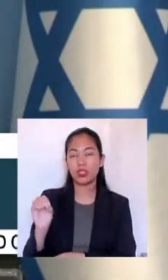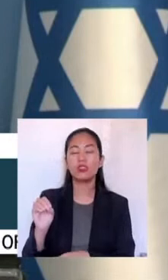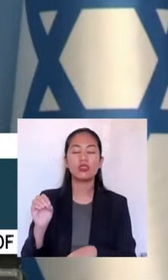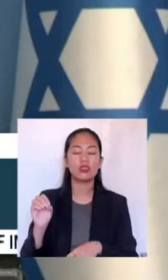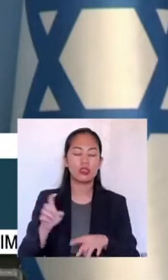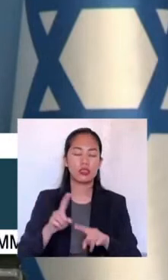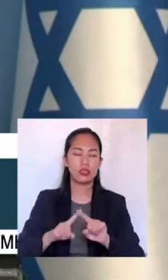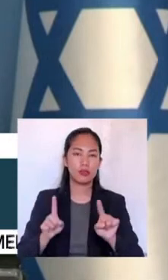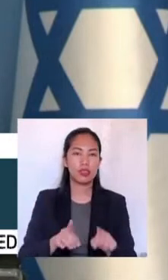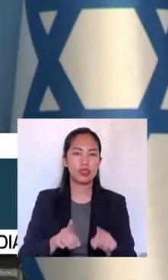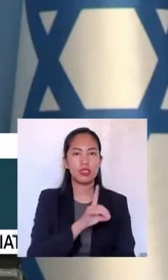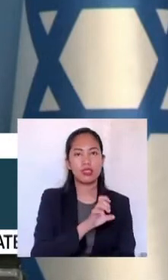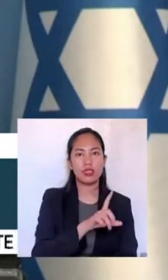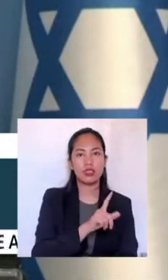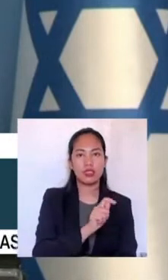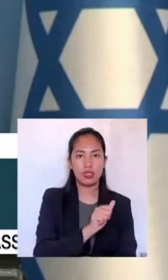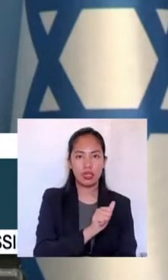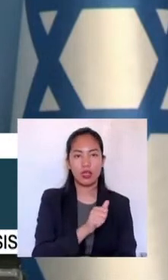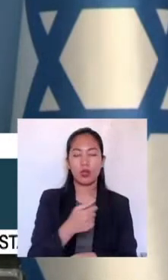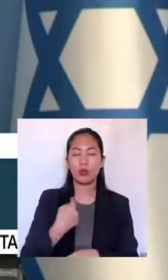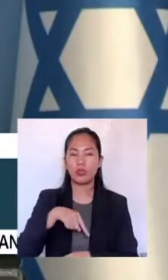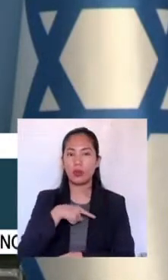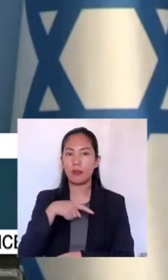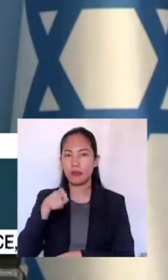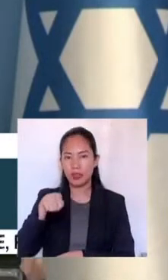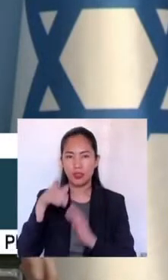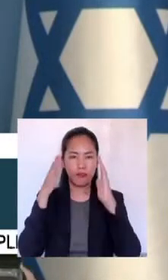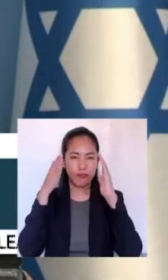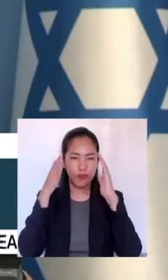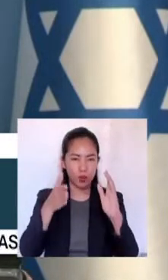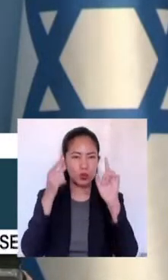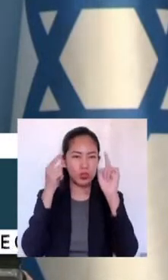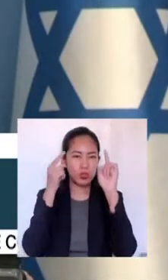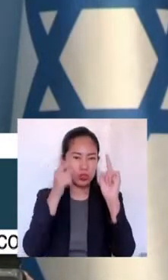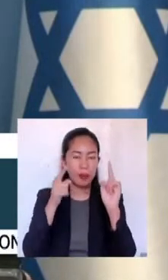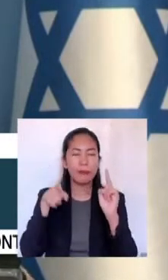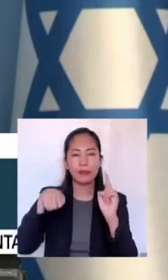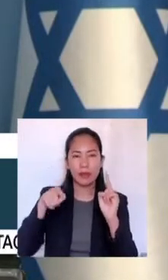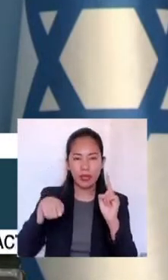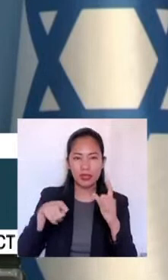We must keep our eye on the ball, act swiftly and decisively if we want to